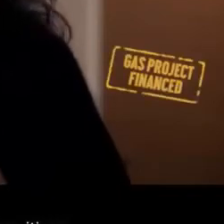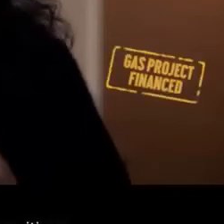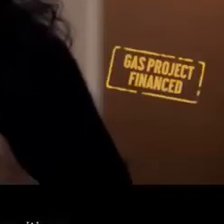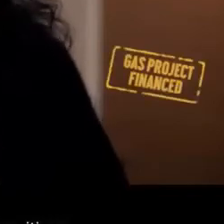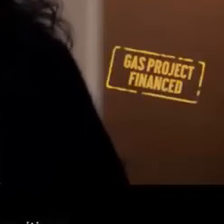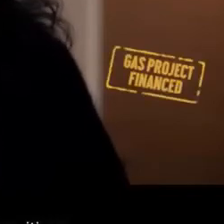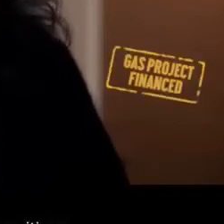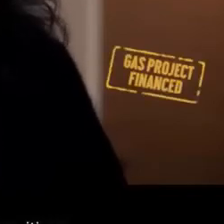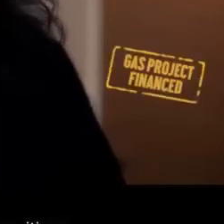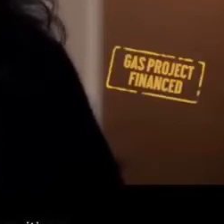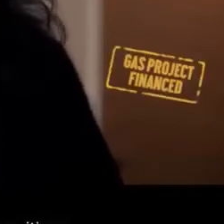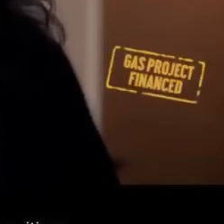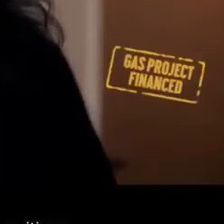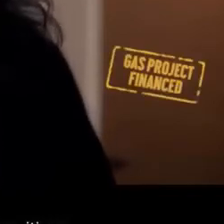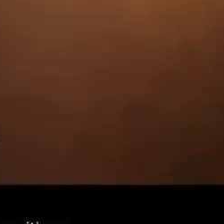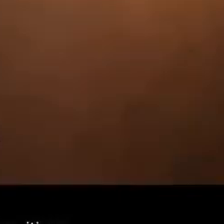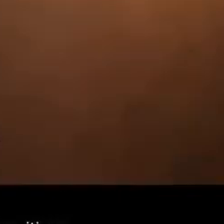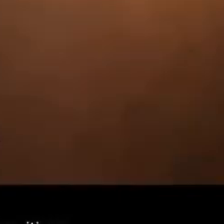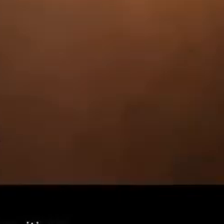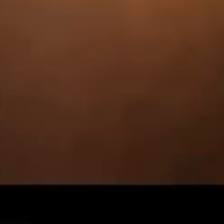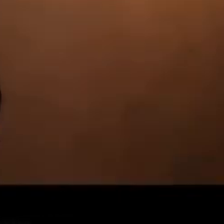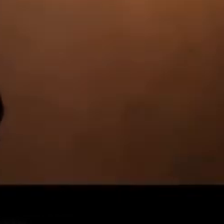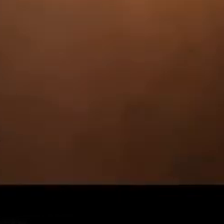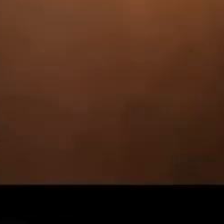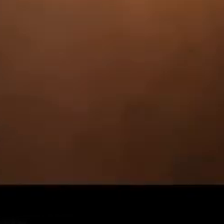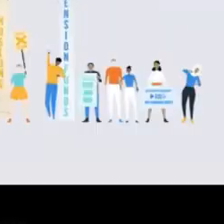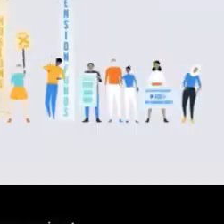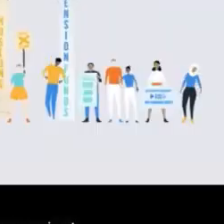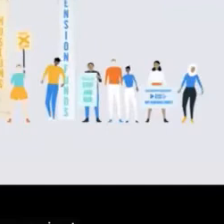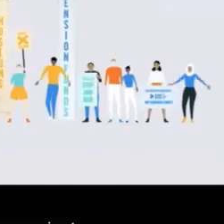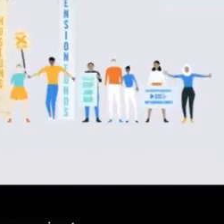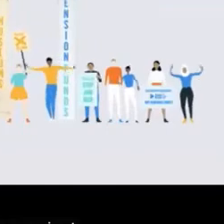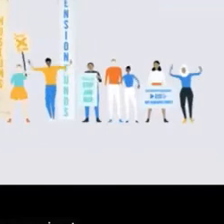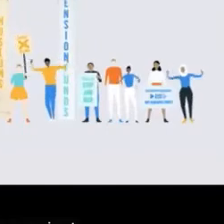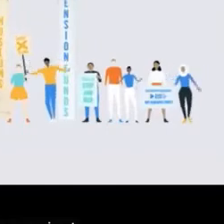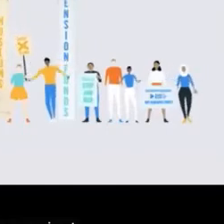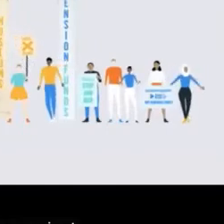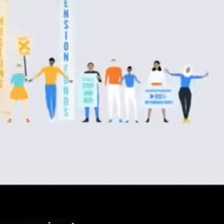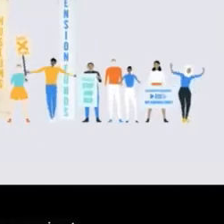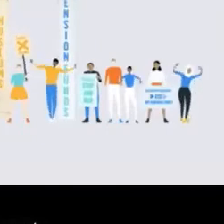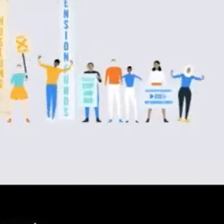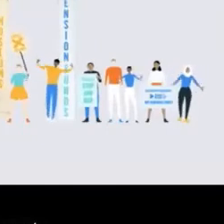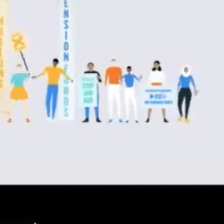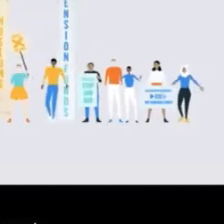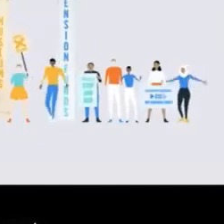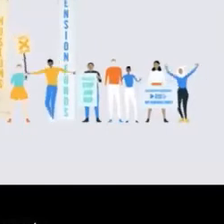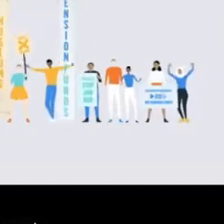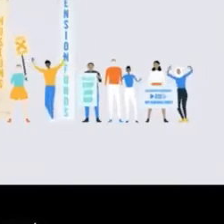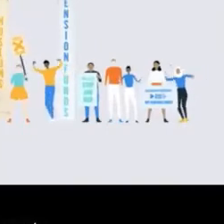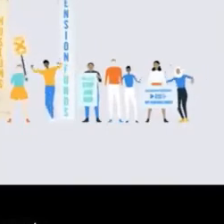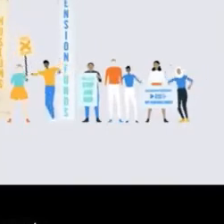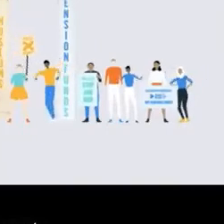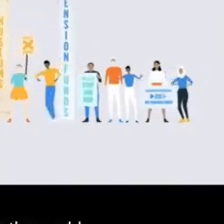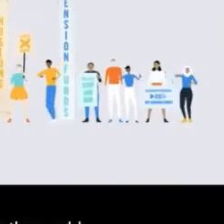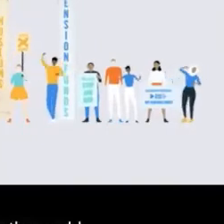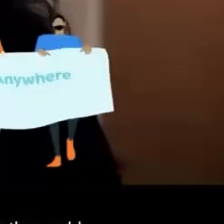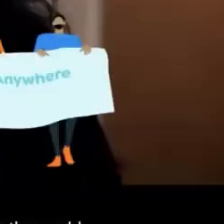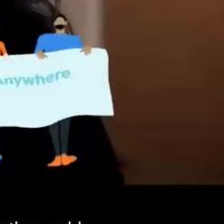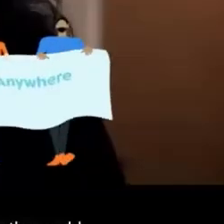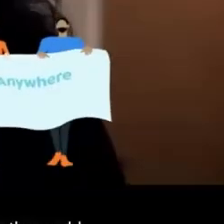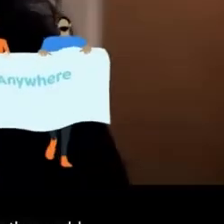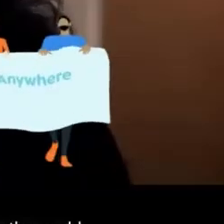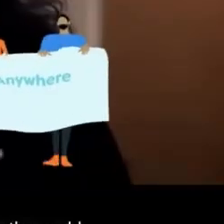pollute within our very own communities. But look what happens if enough people are pushing against those very pillars of support.